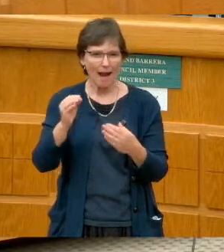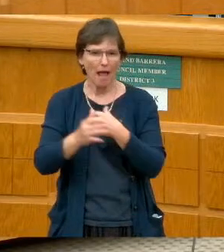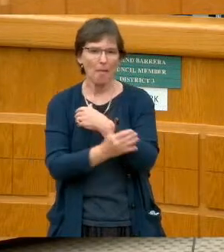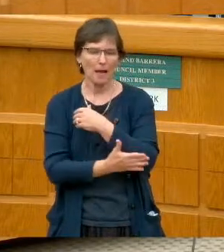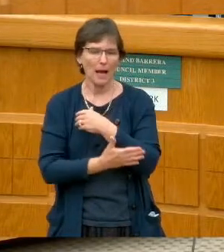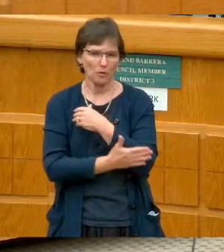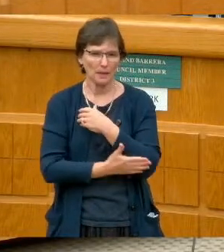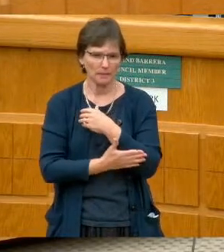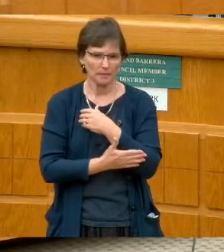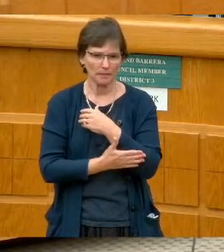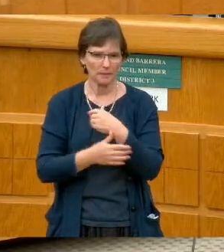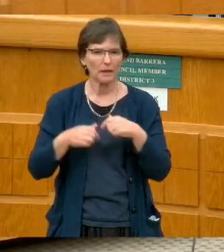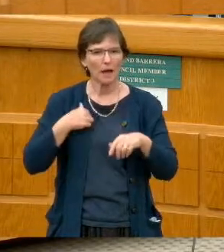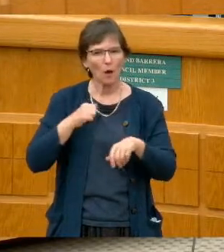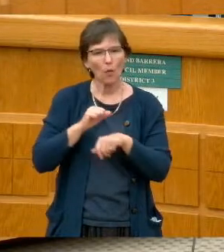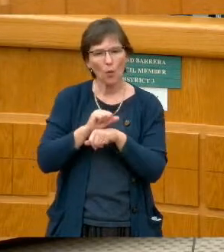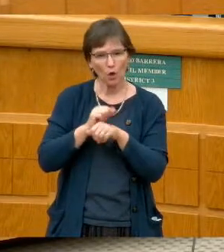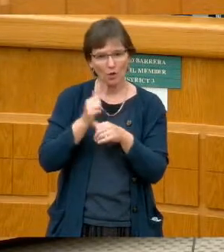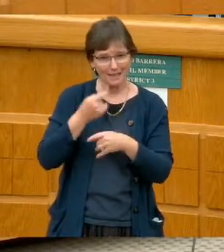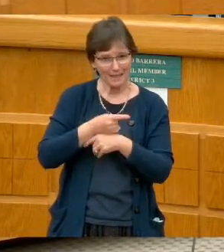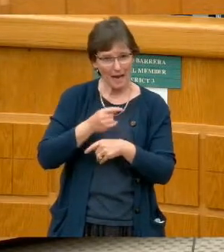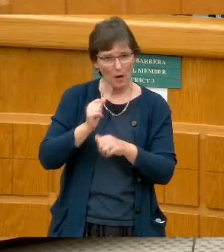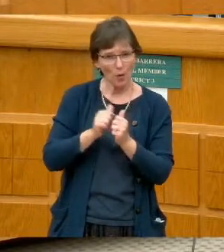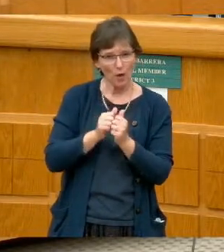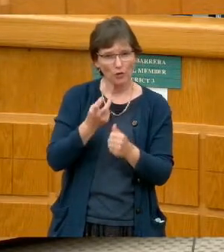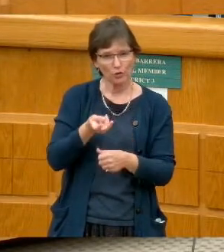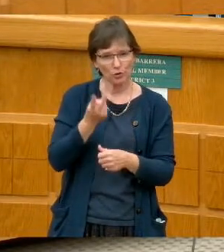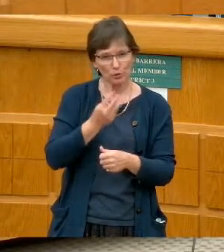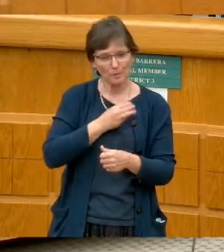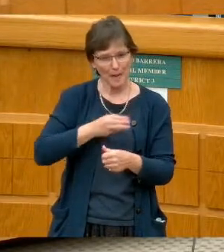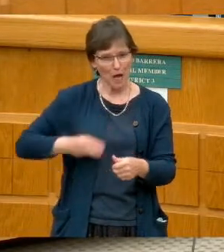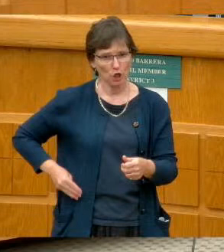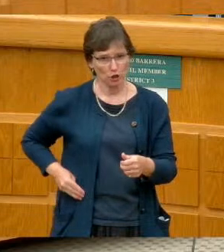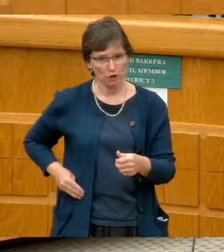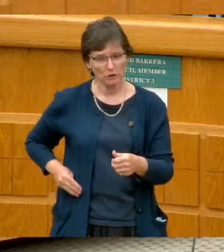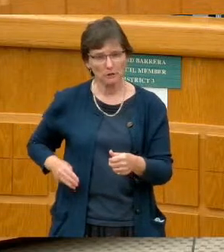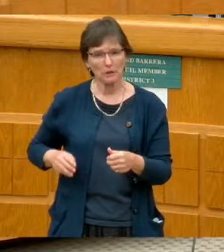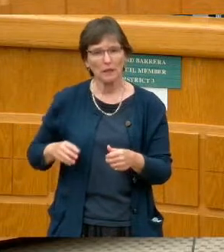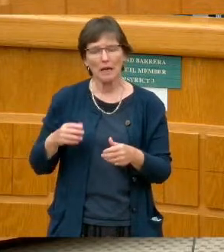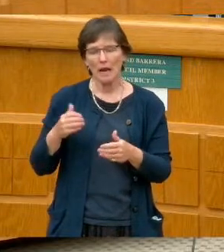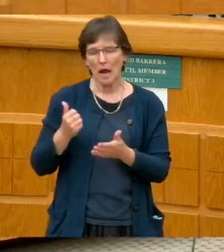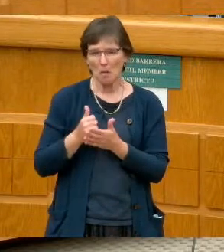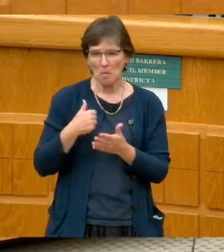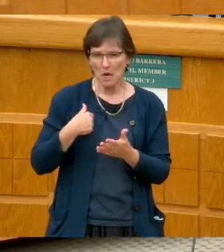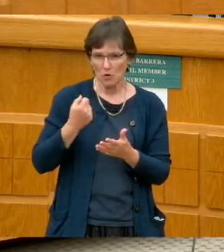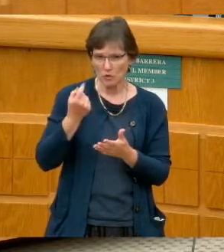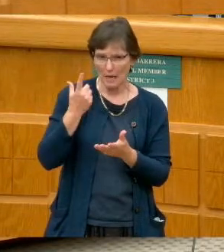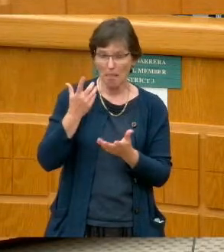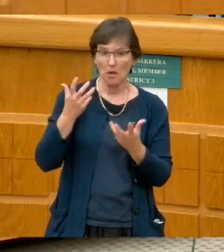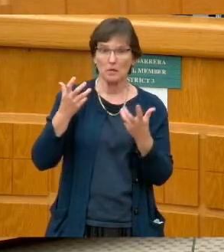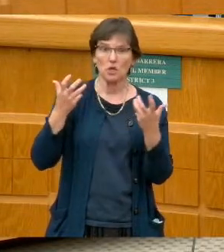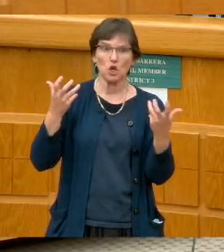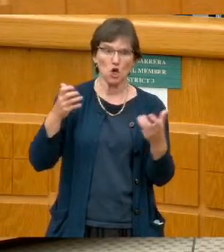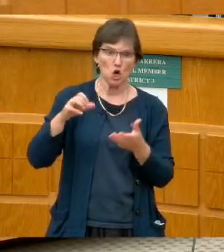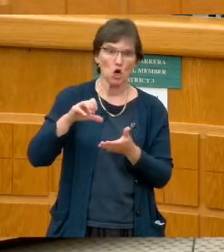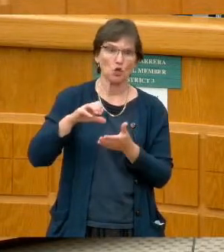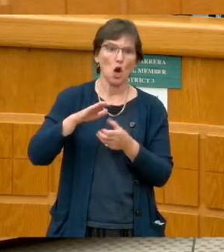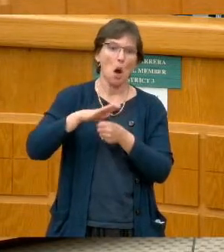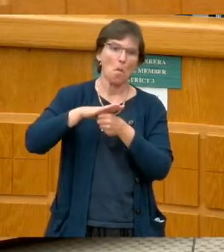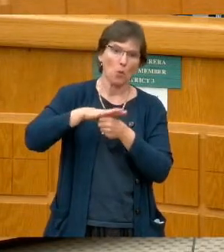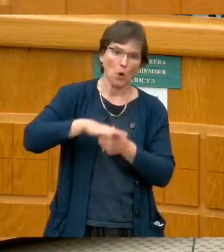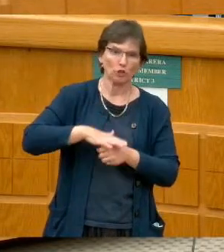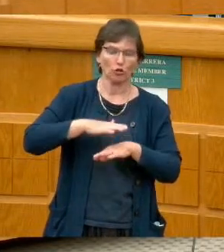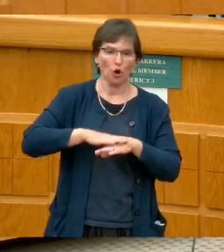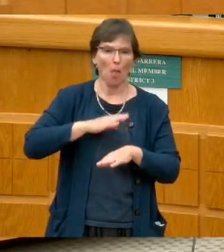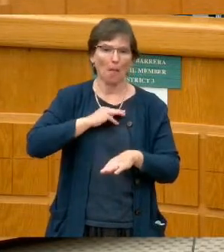in working with Mayor Bouillon and Mayor McComb this week, I was reminded of something. I was reminded of the enormous pressures that